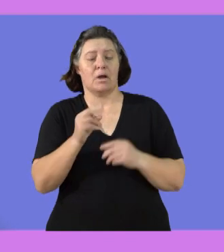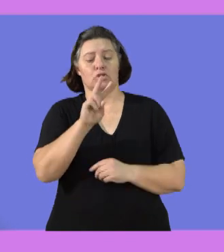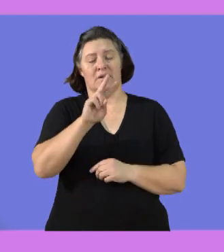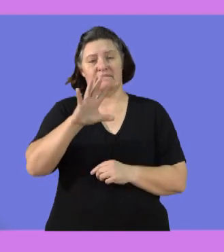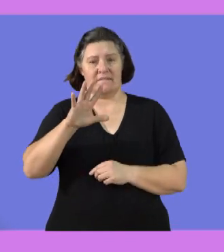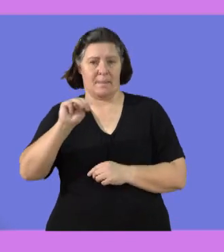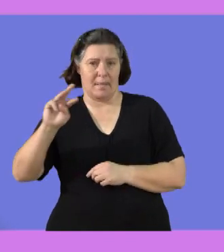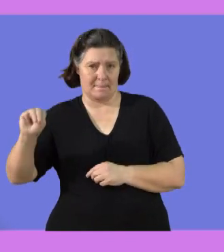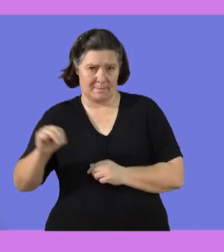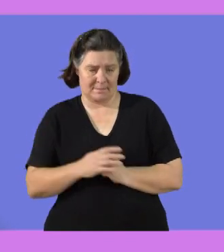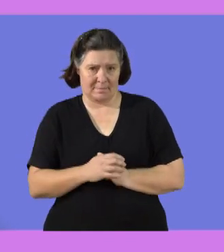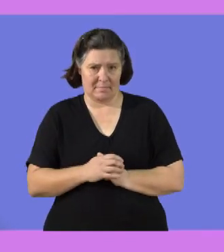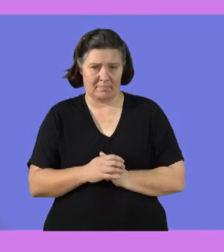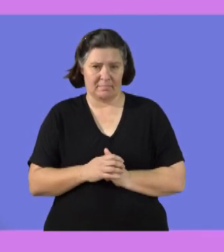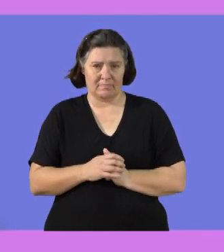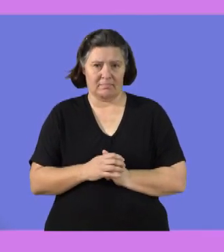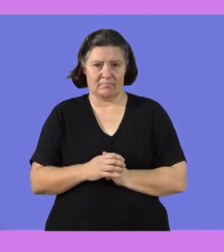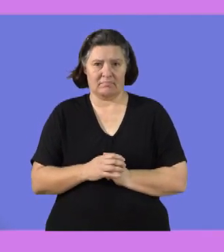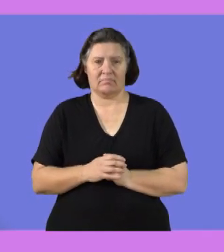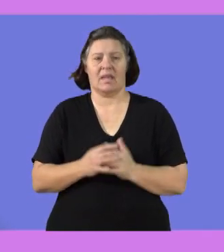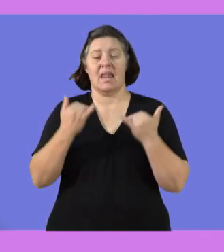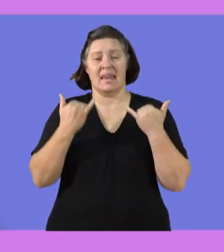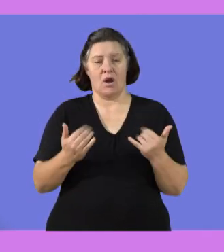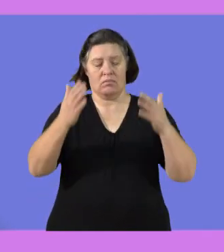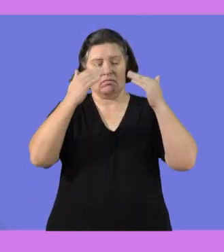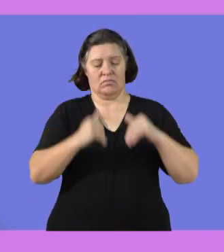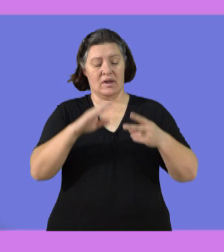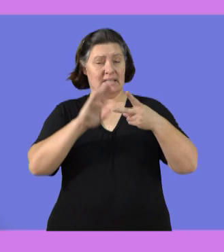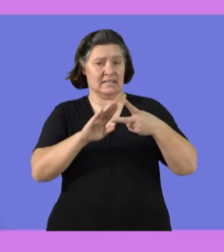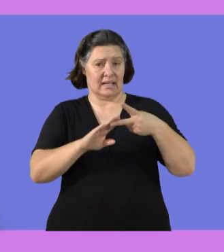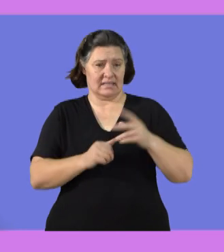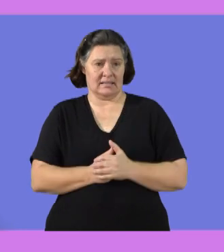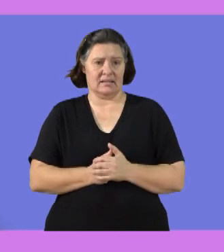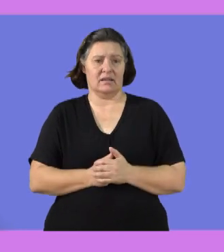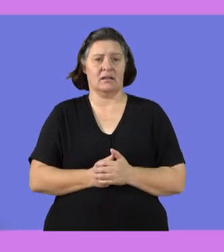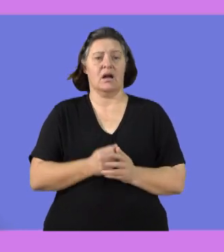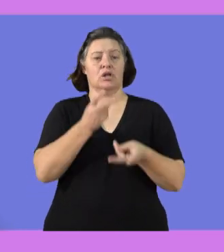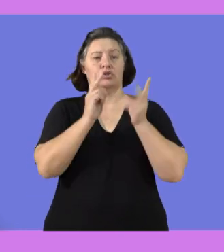is 25 millimeters. Now let us have a look at the second example.